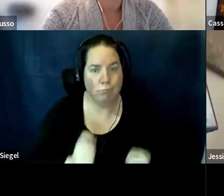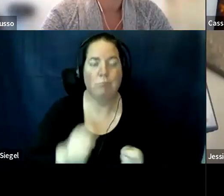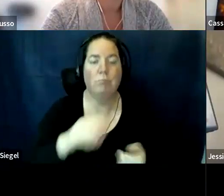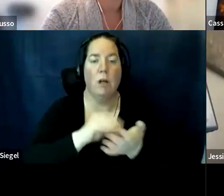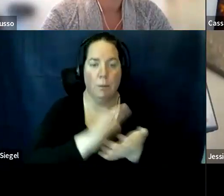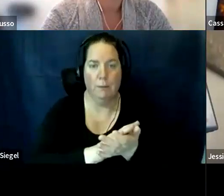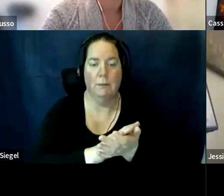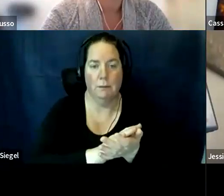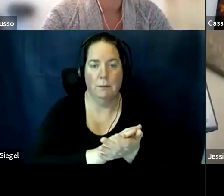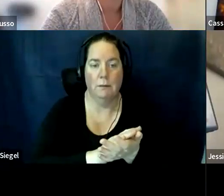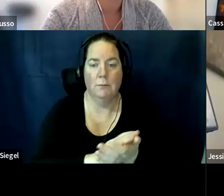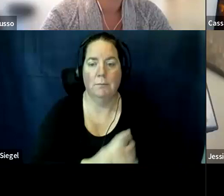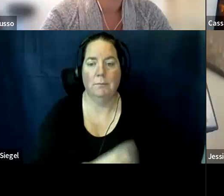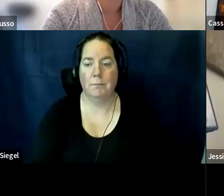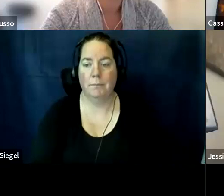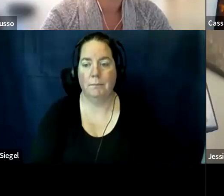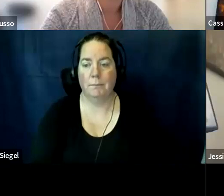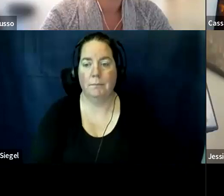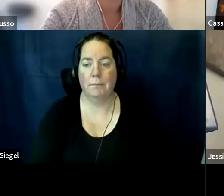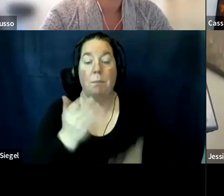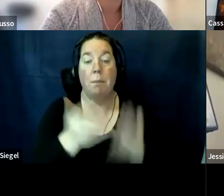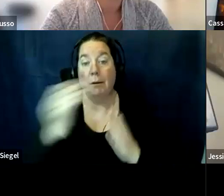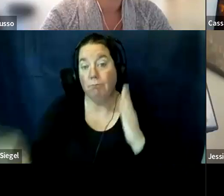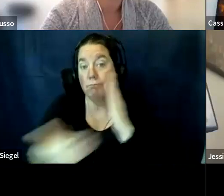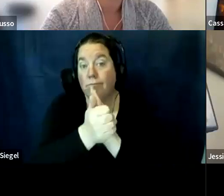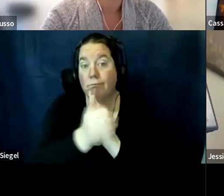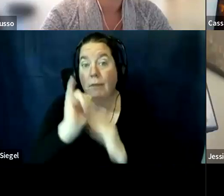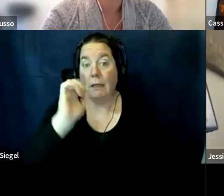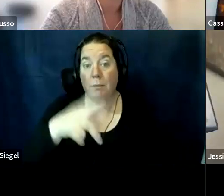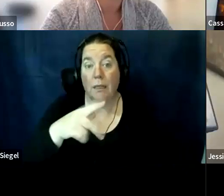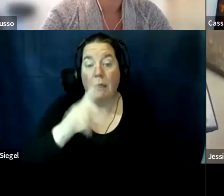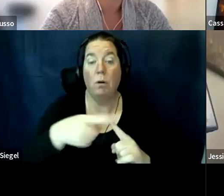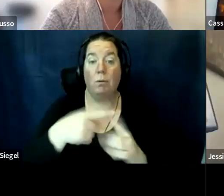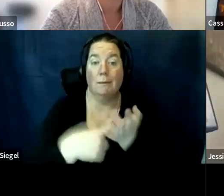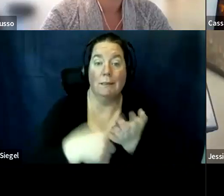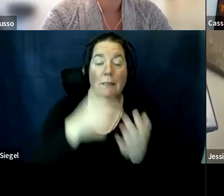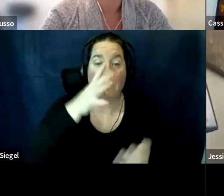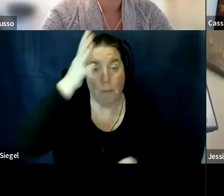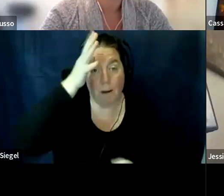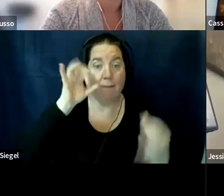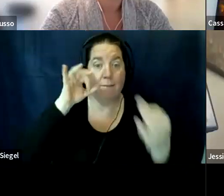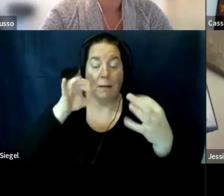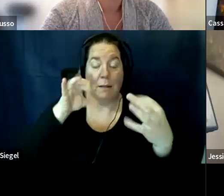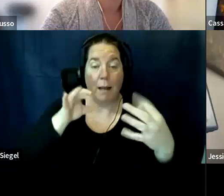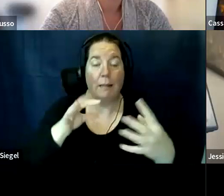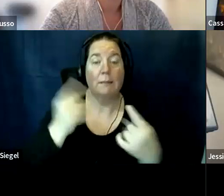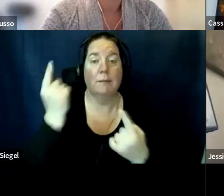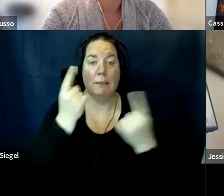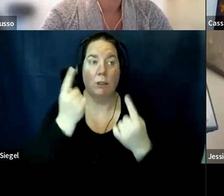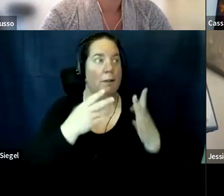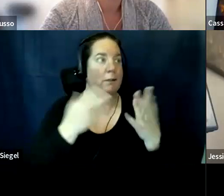having. This might lead to an amendment of the IEP itself when we're talking about parent feedback, or considering